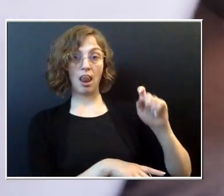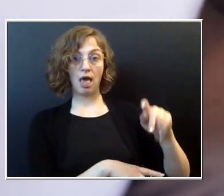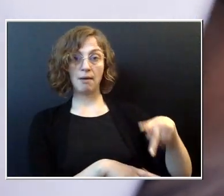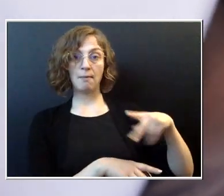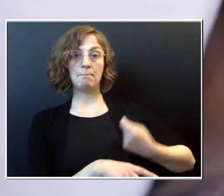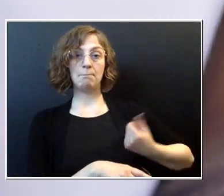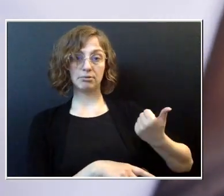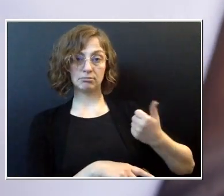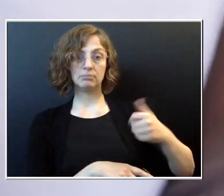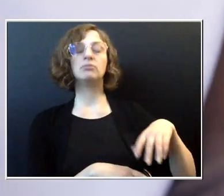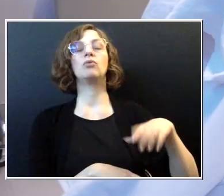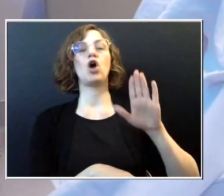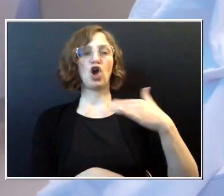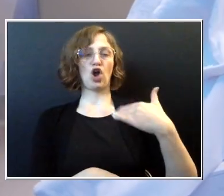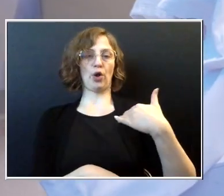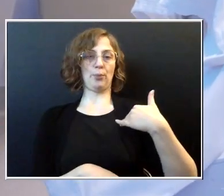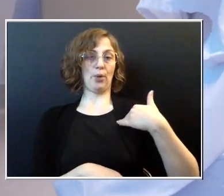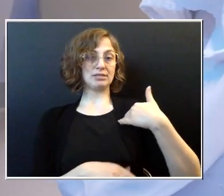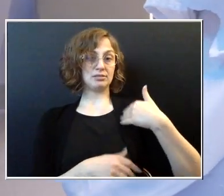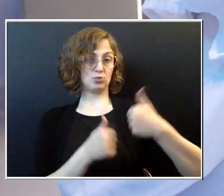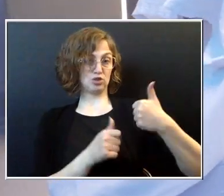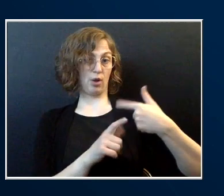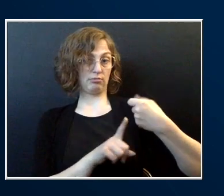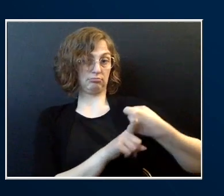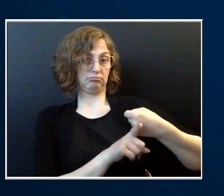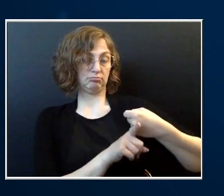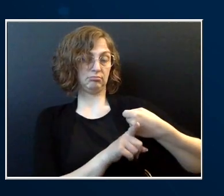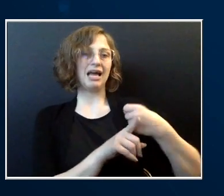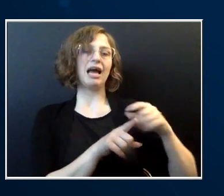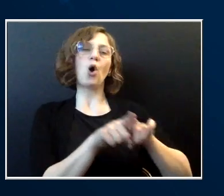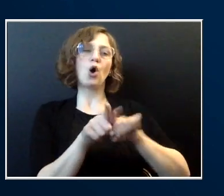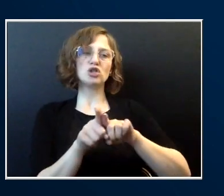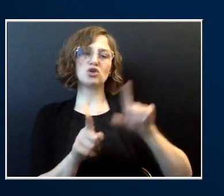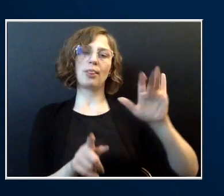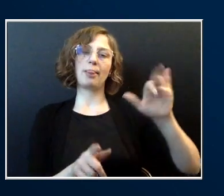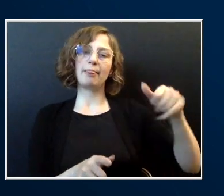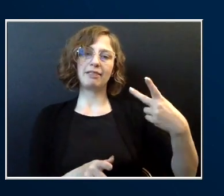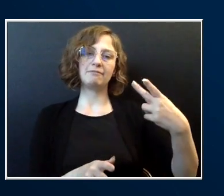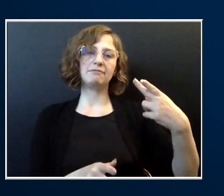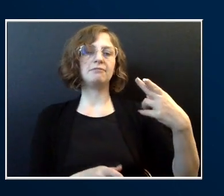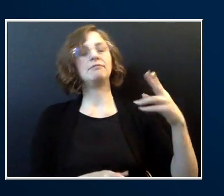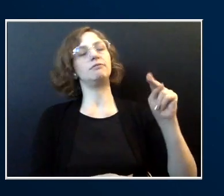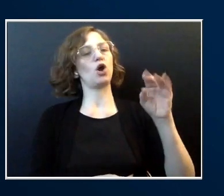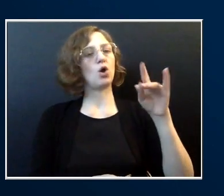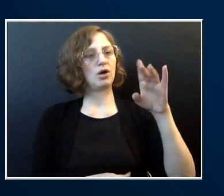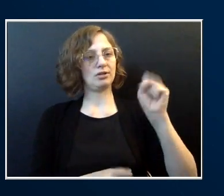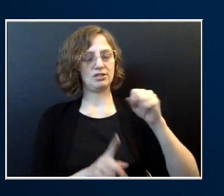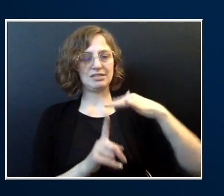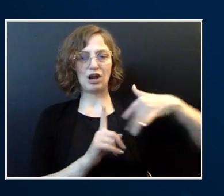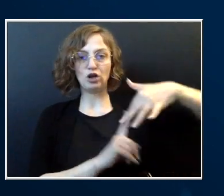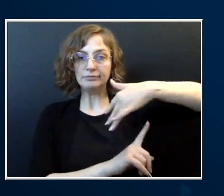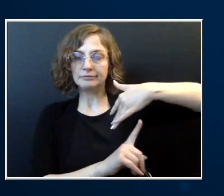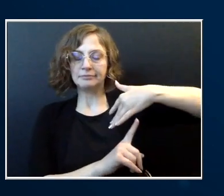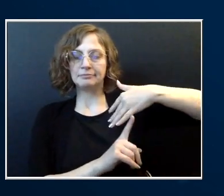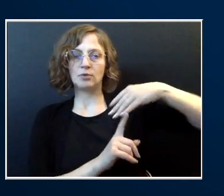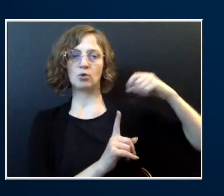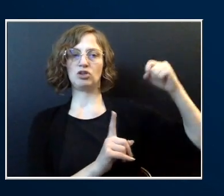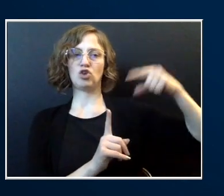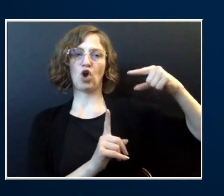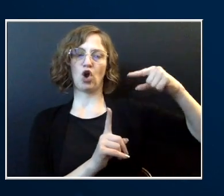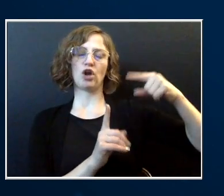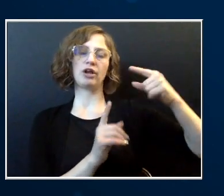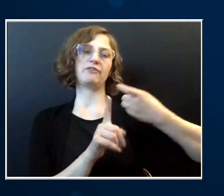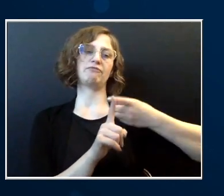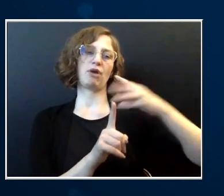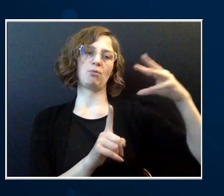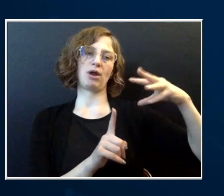breast that was affected, as well as the regional lymph nodes, are targeted by the radiation treatment. And so we are selectively